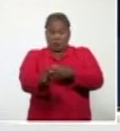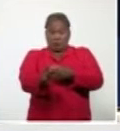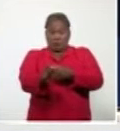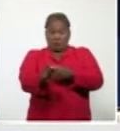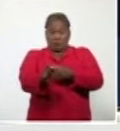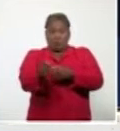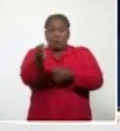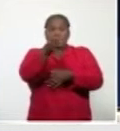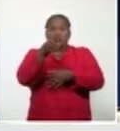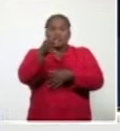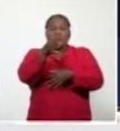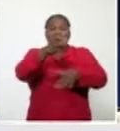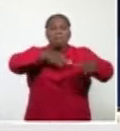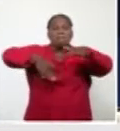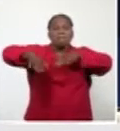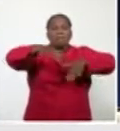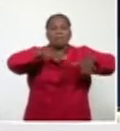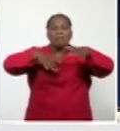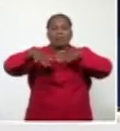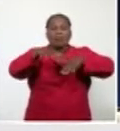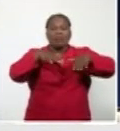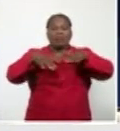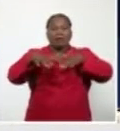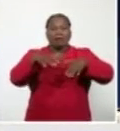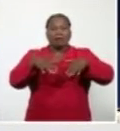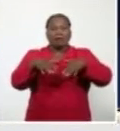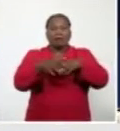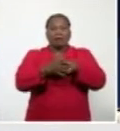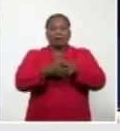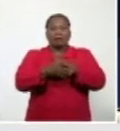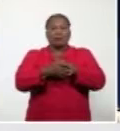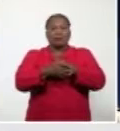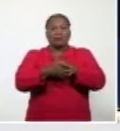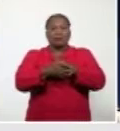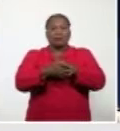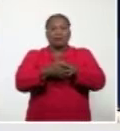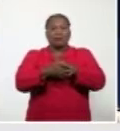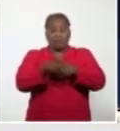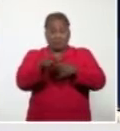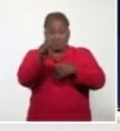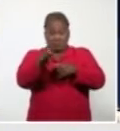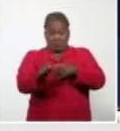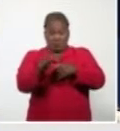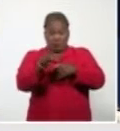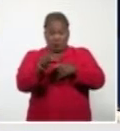7% of confirmed cases in Cuba. It must be said that